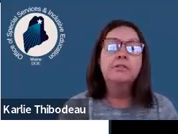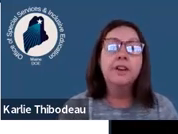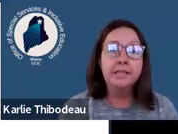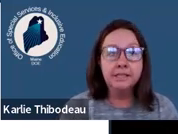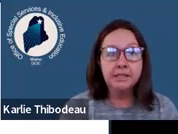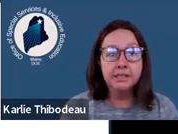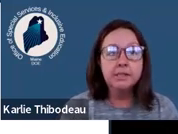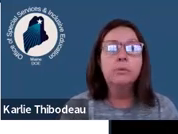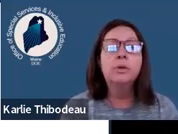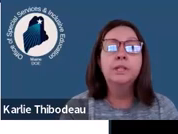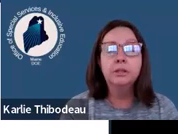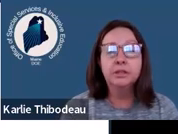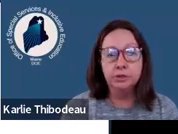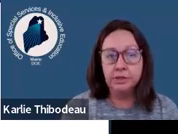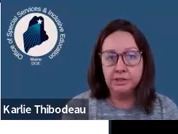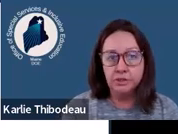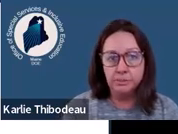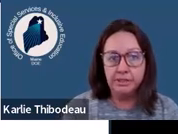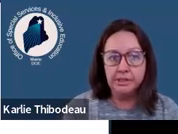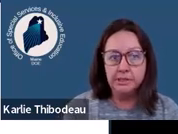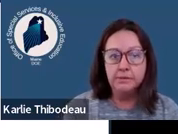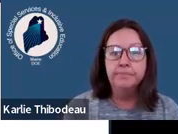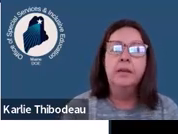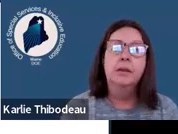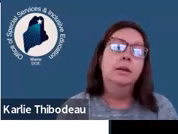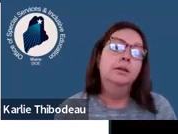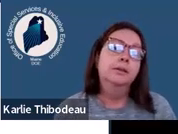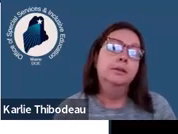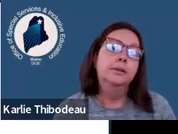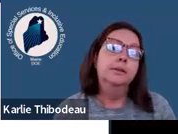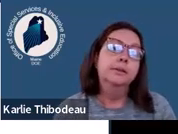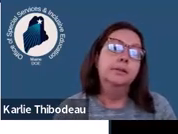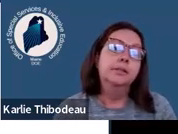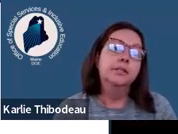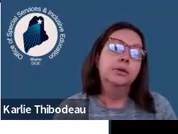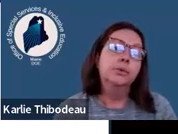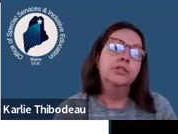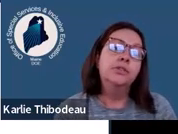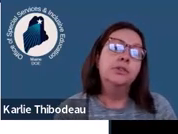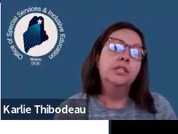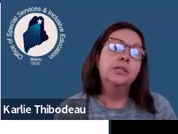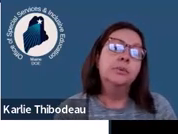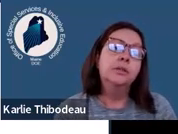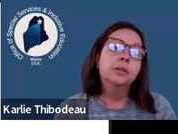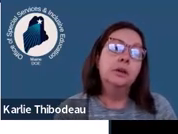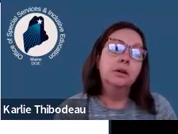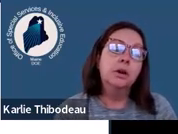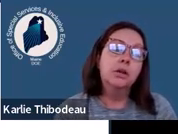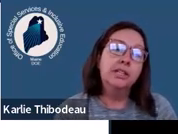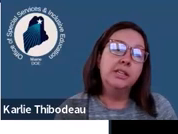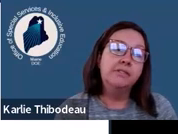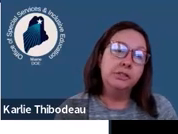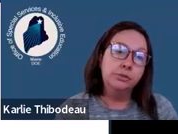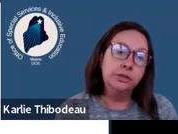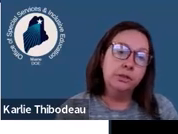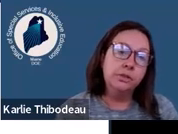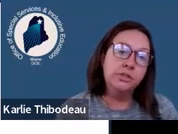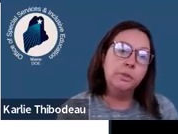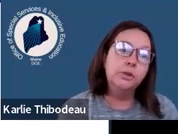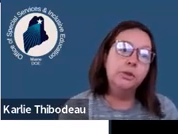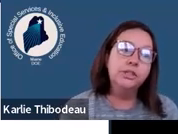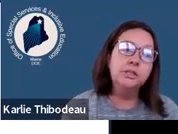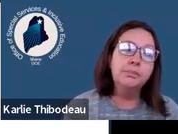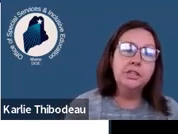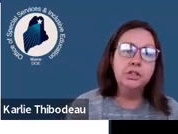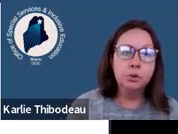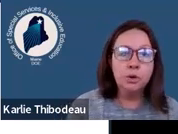of findings when we look at transition plans. So these are the things that we look at on the advanced written notice.